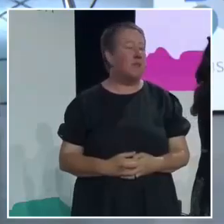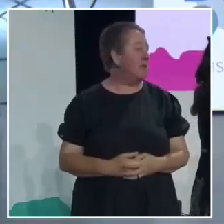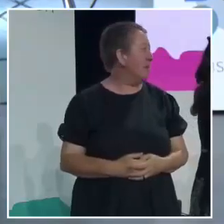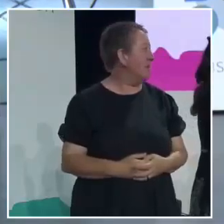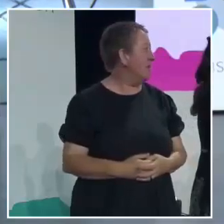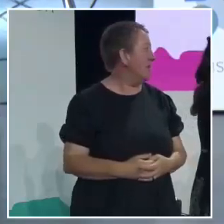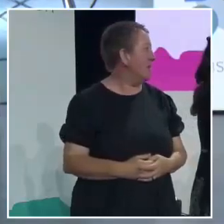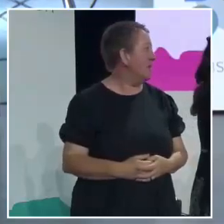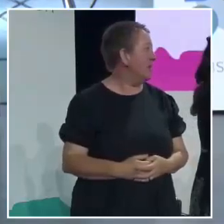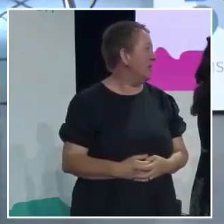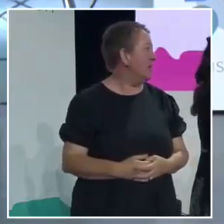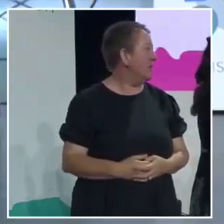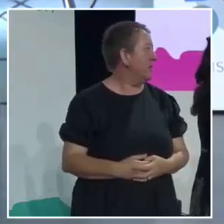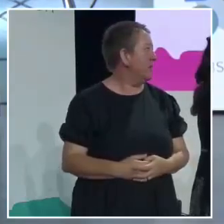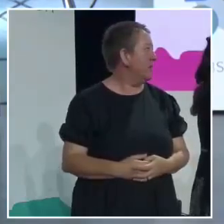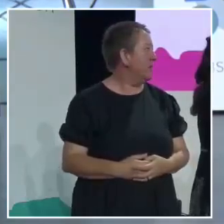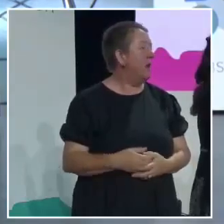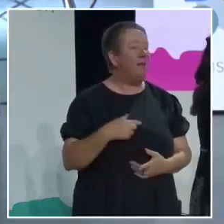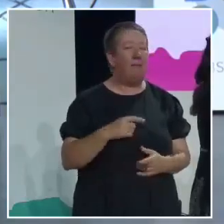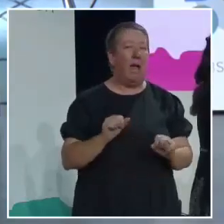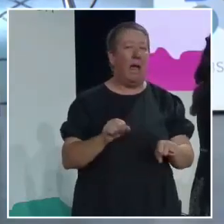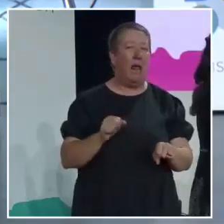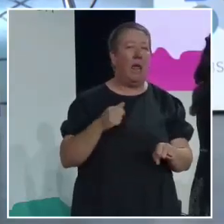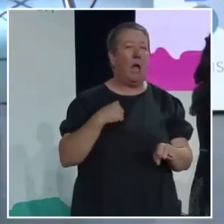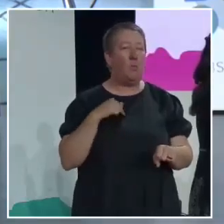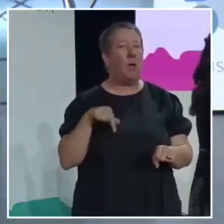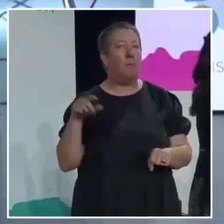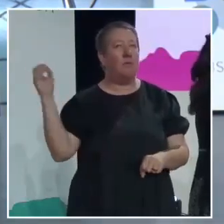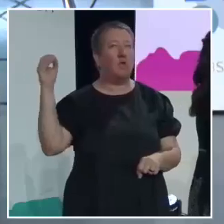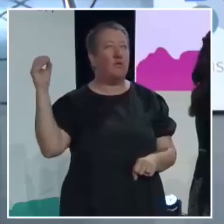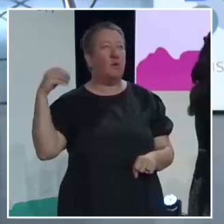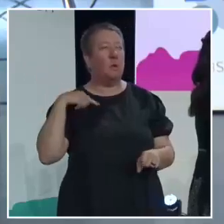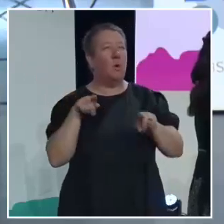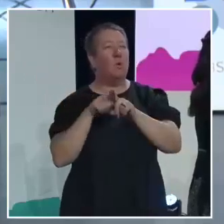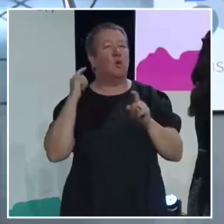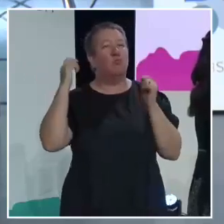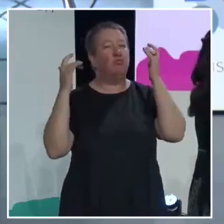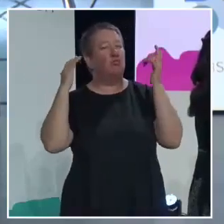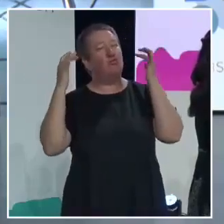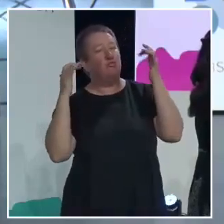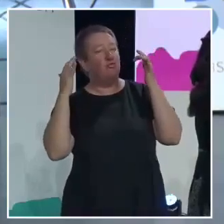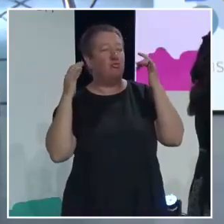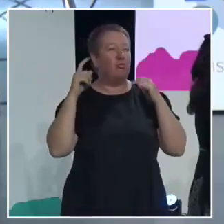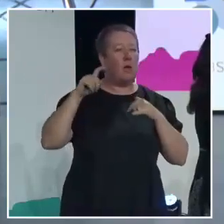If you allow me, I will think about it also for this afternoon, where we will have the